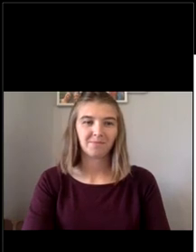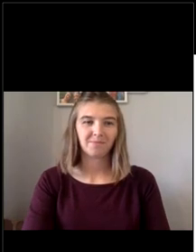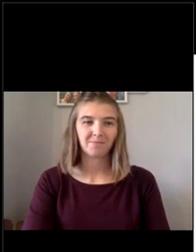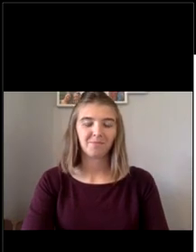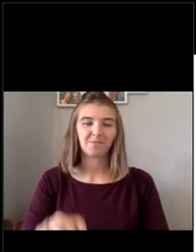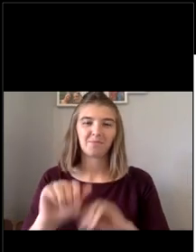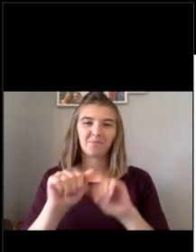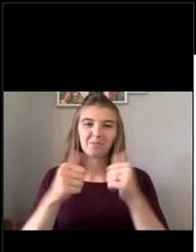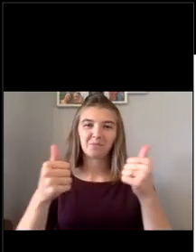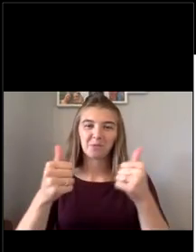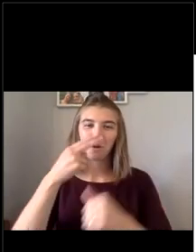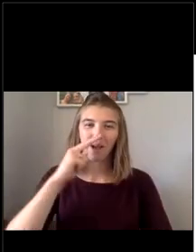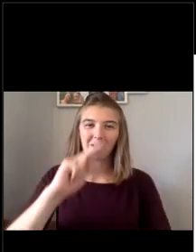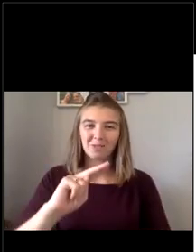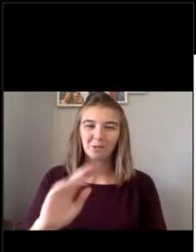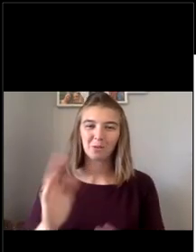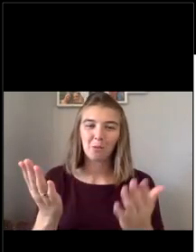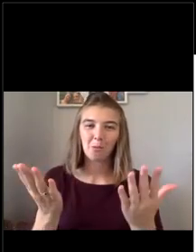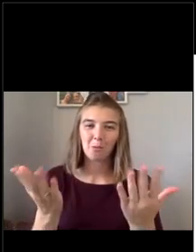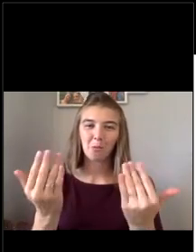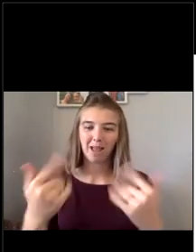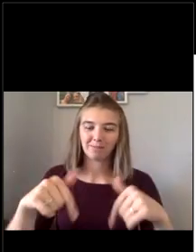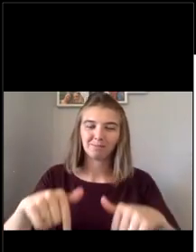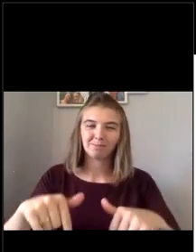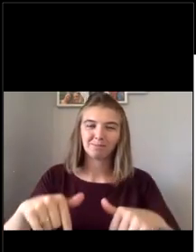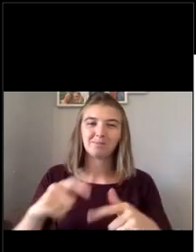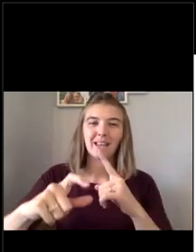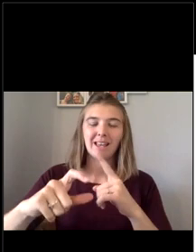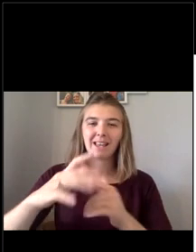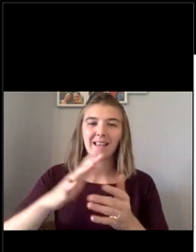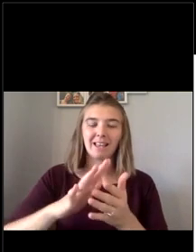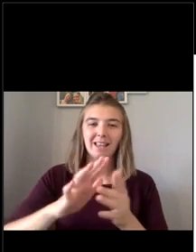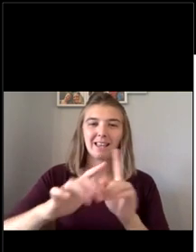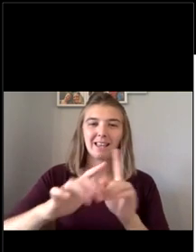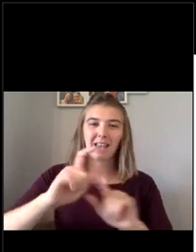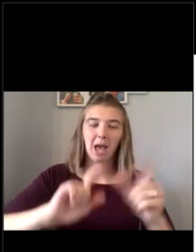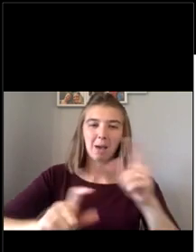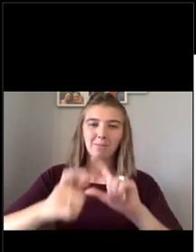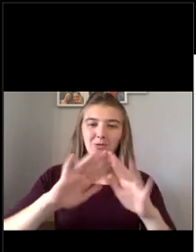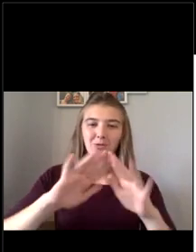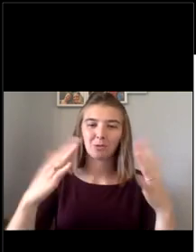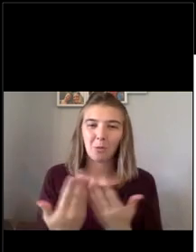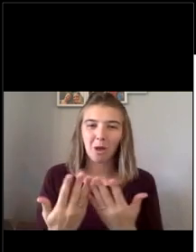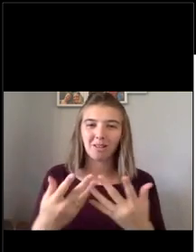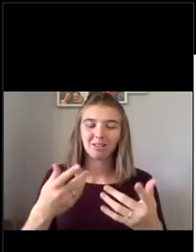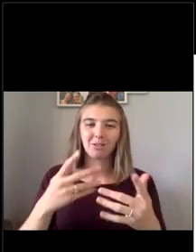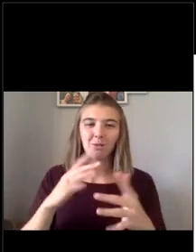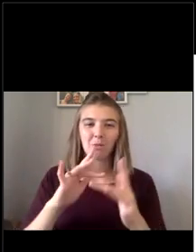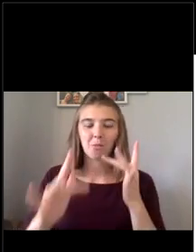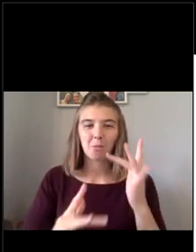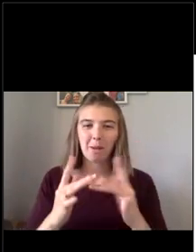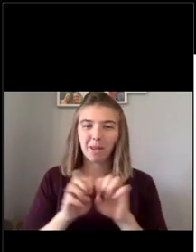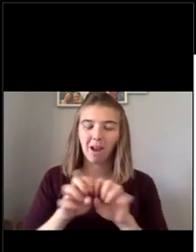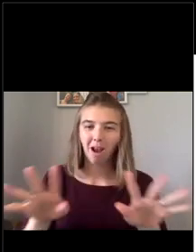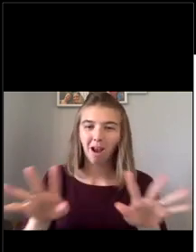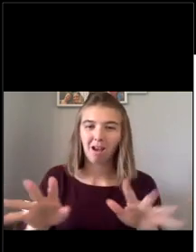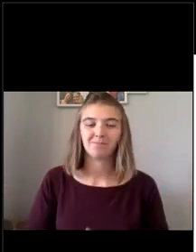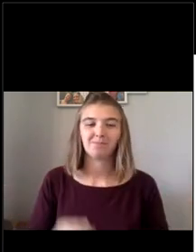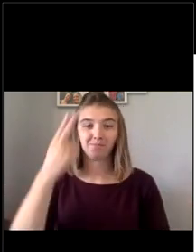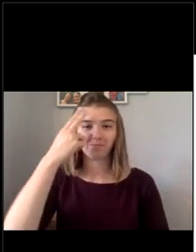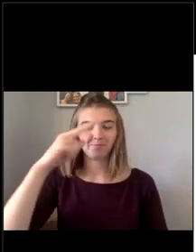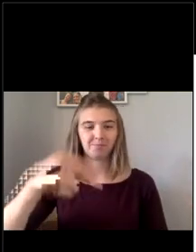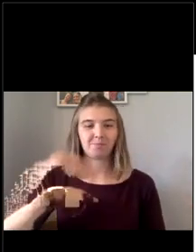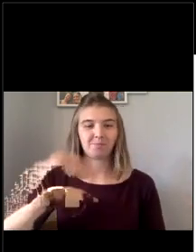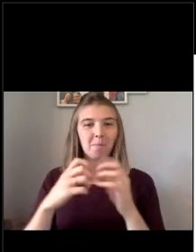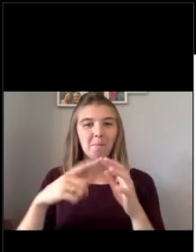Good afternoon and welcome to this Chemistry World webinar. I'm Ben Valsler, Chemistry World's digital editor, and